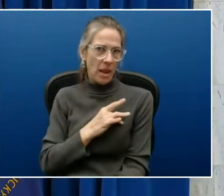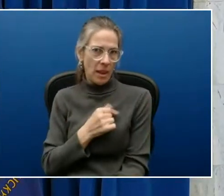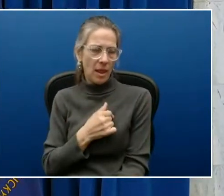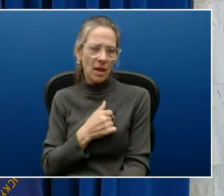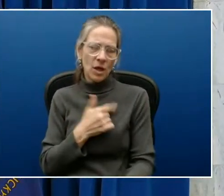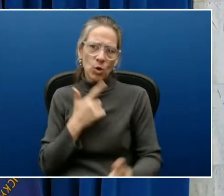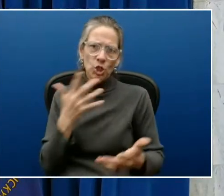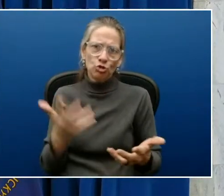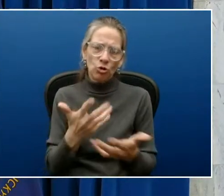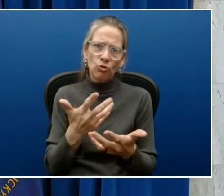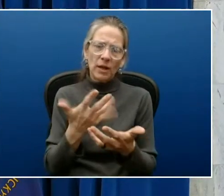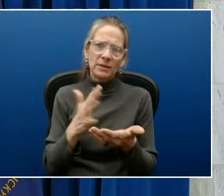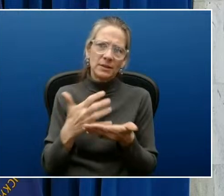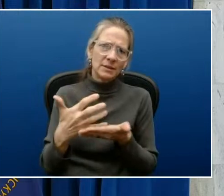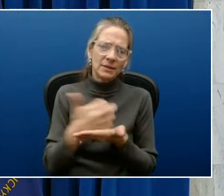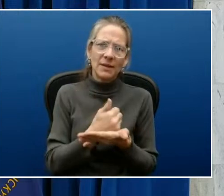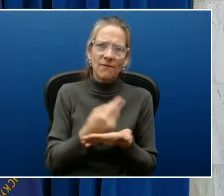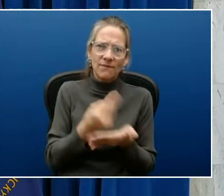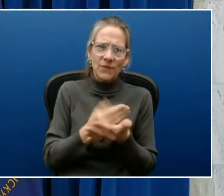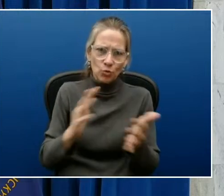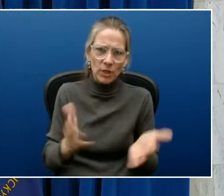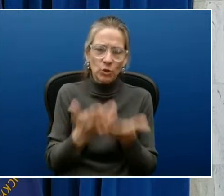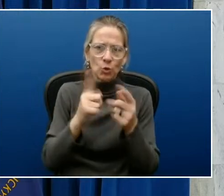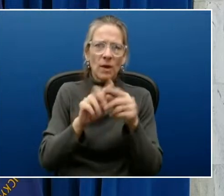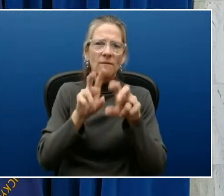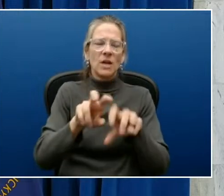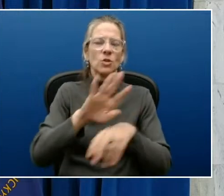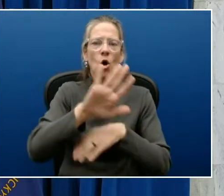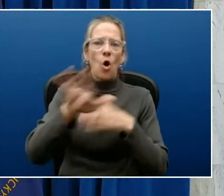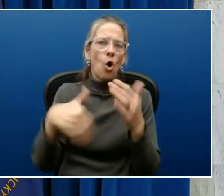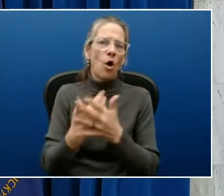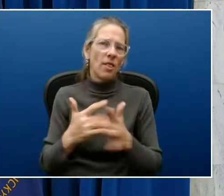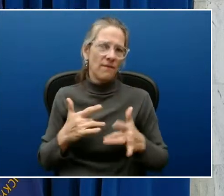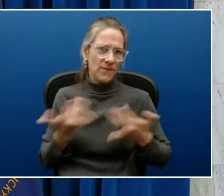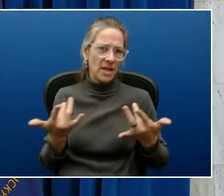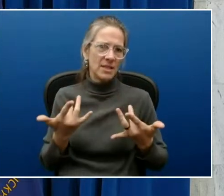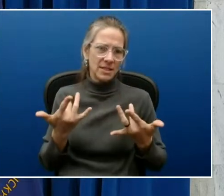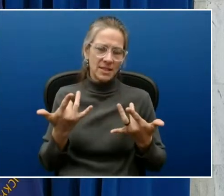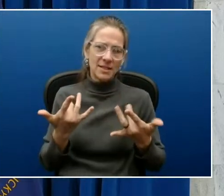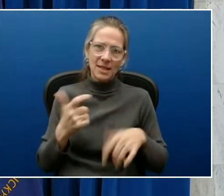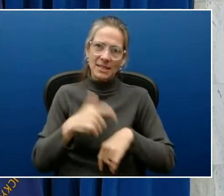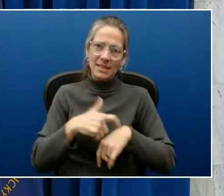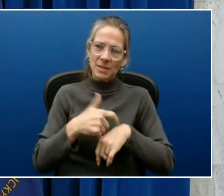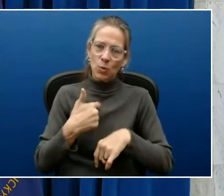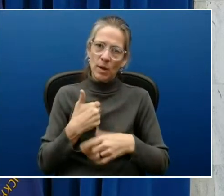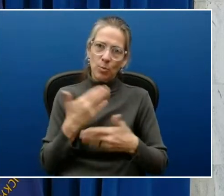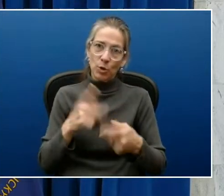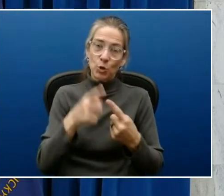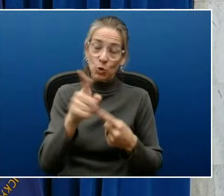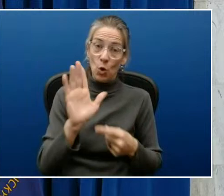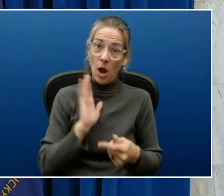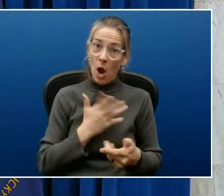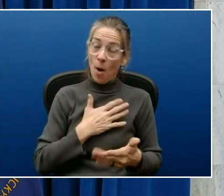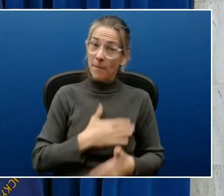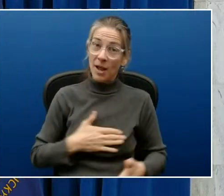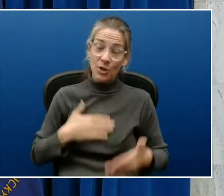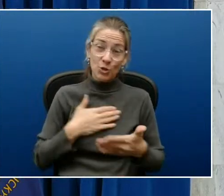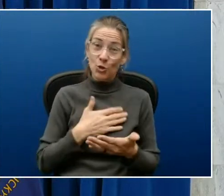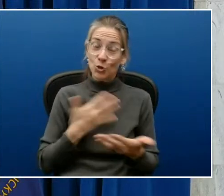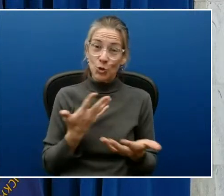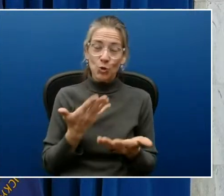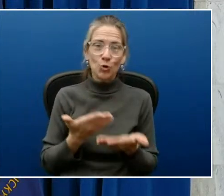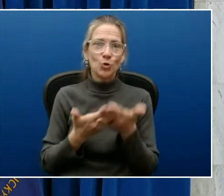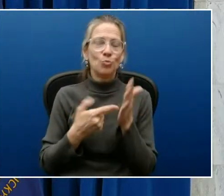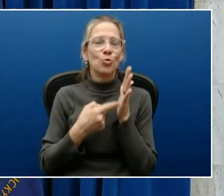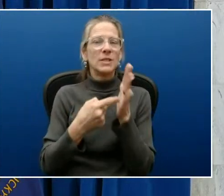and fundraising to invest in all of the events and the season that we bring to you. So it's our pleasure to present those to you